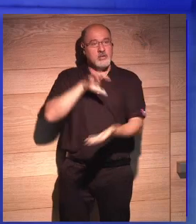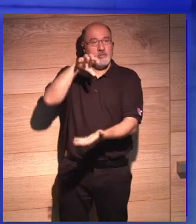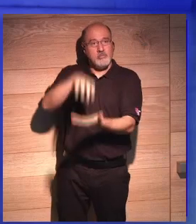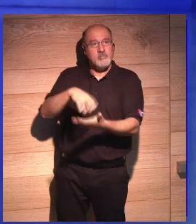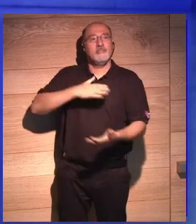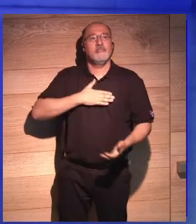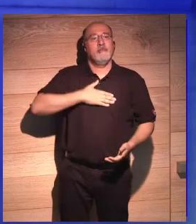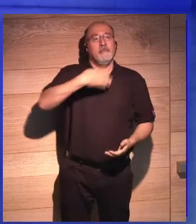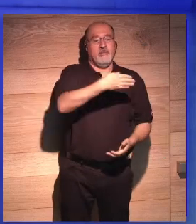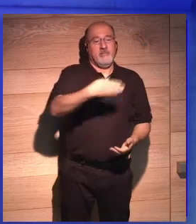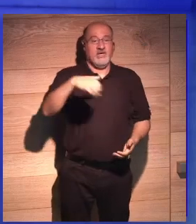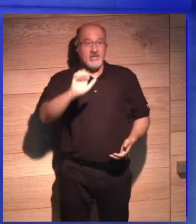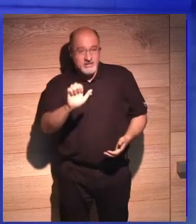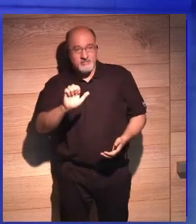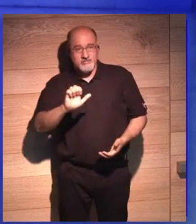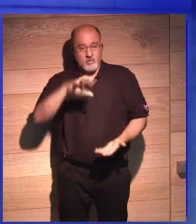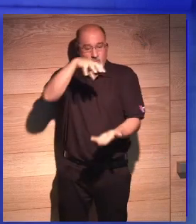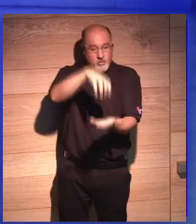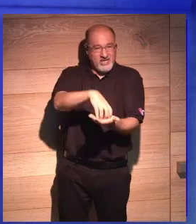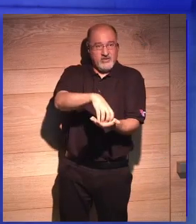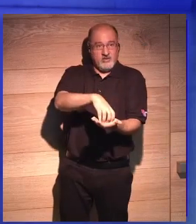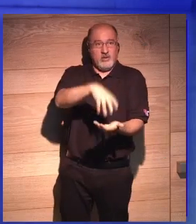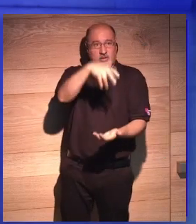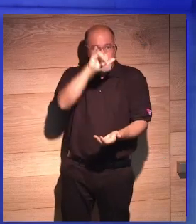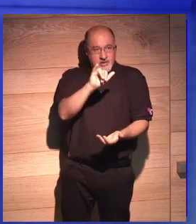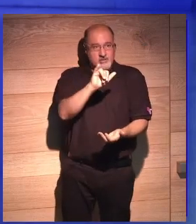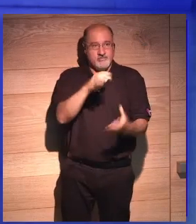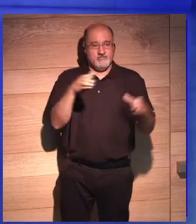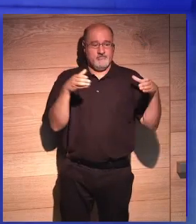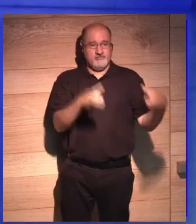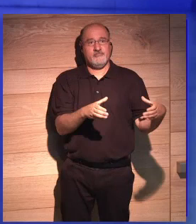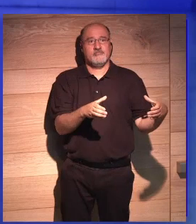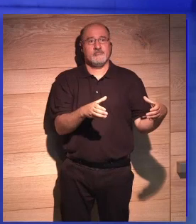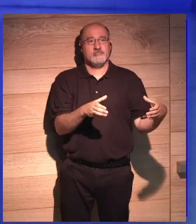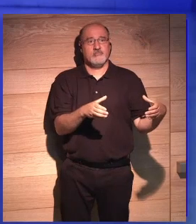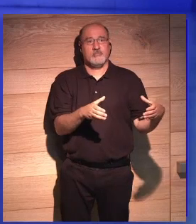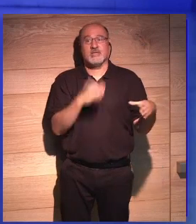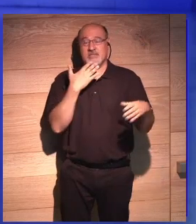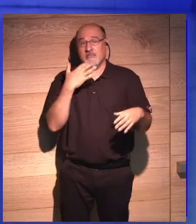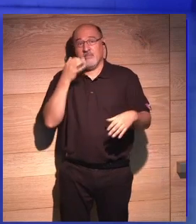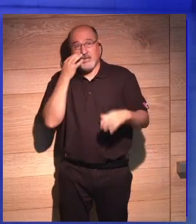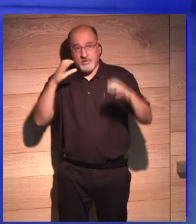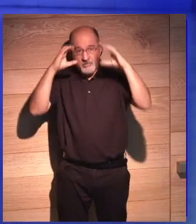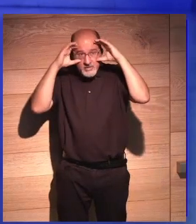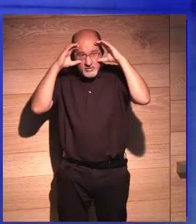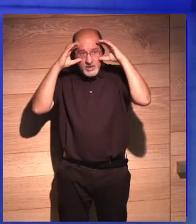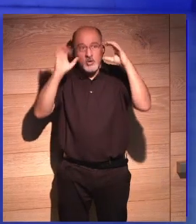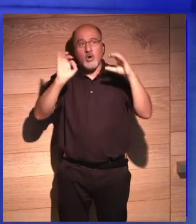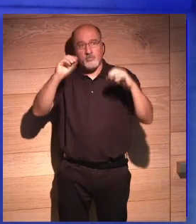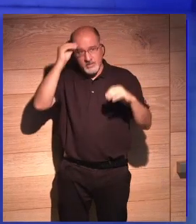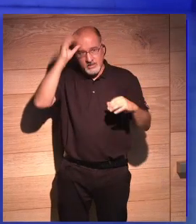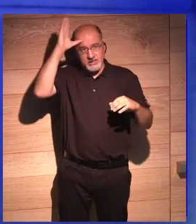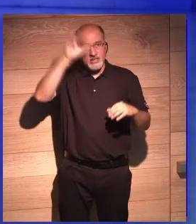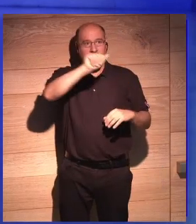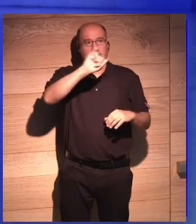focusing on for some time, specifically when it comes to using virtual reality and AR now as well.